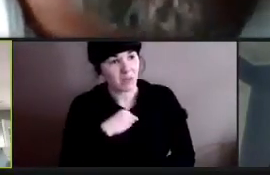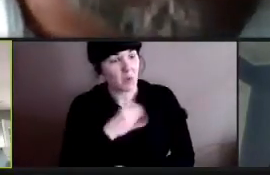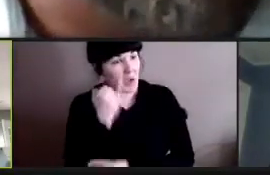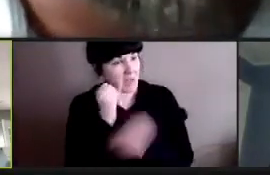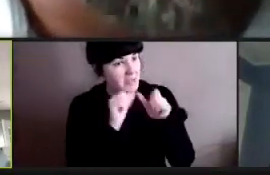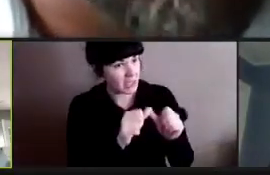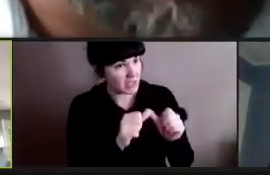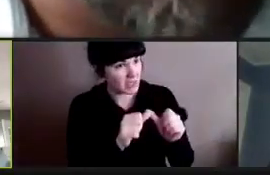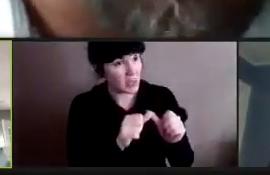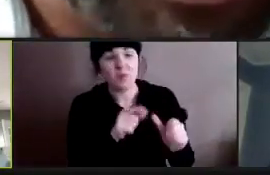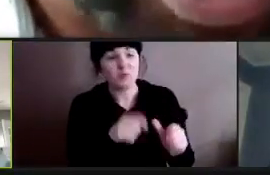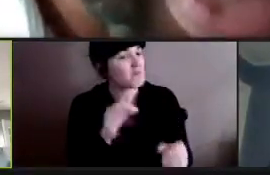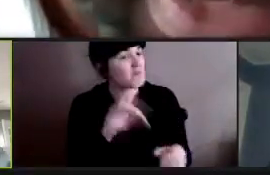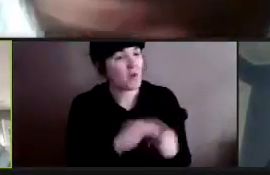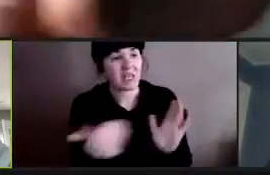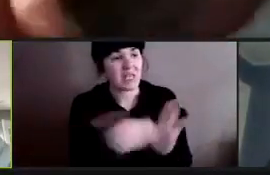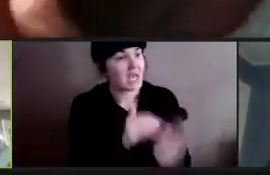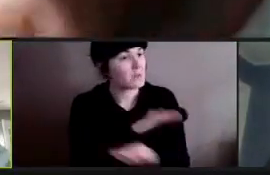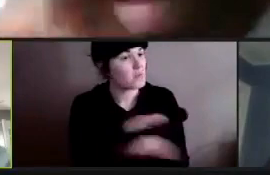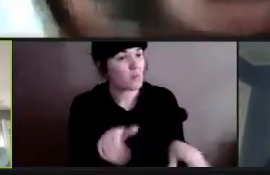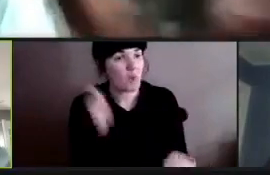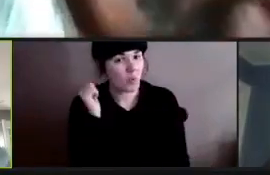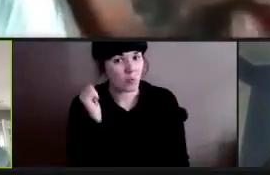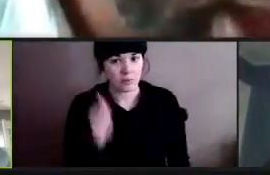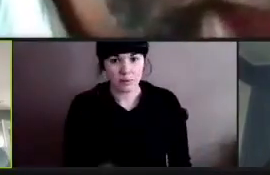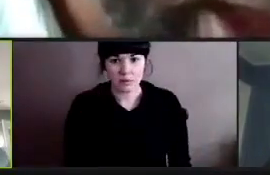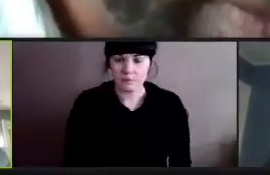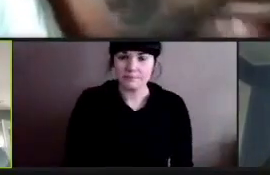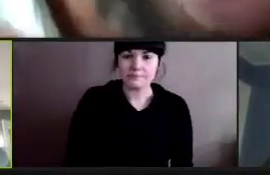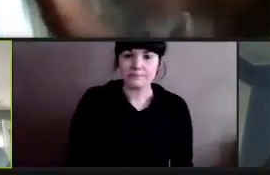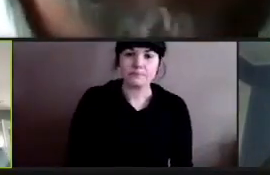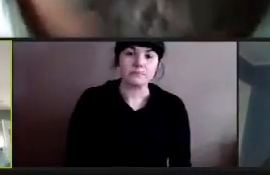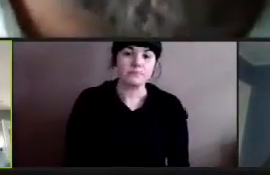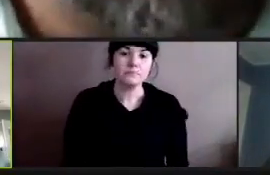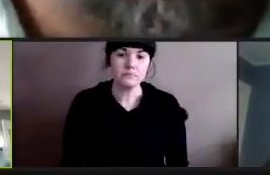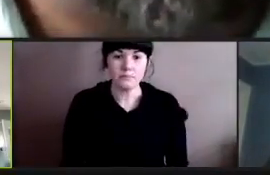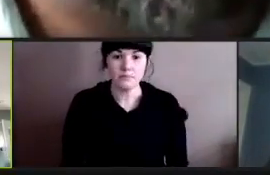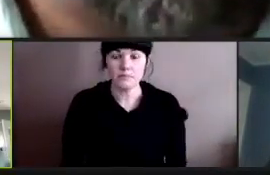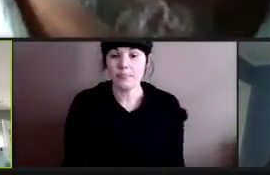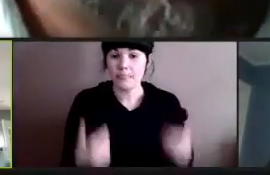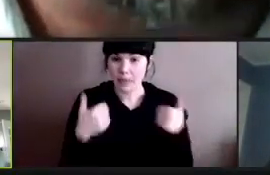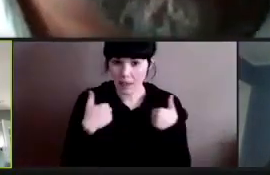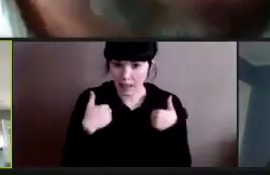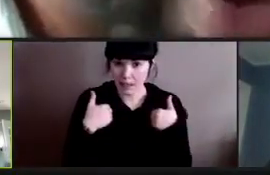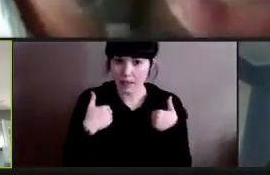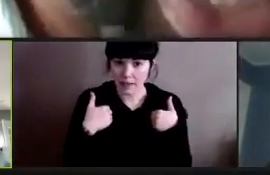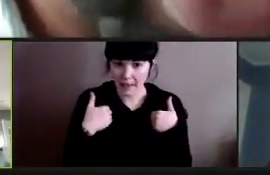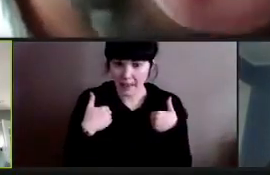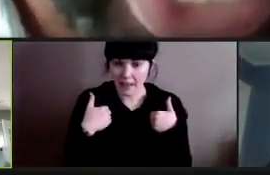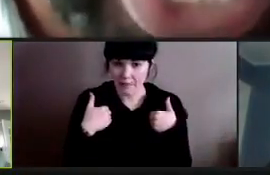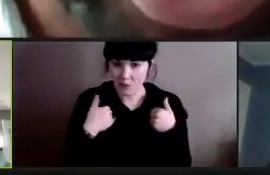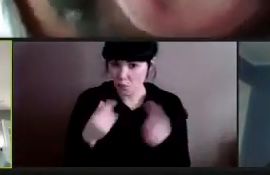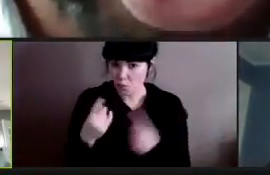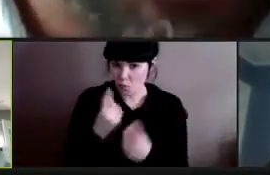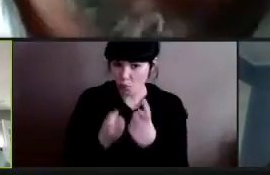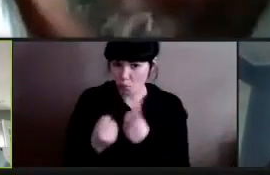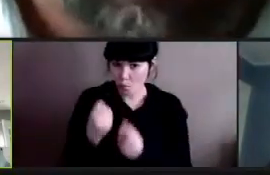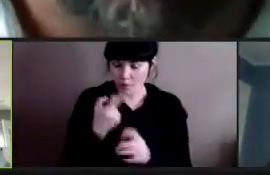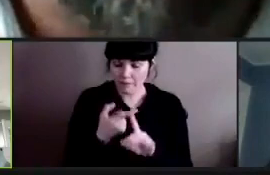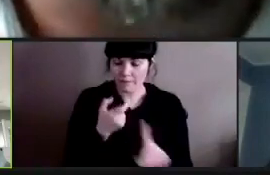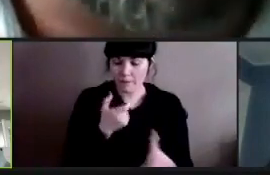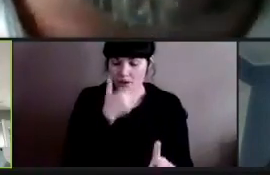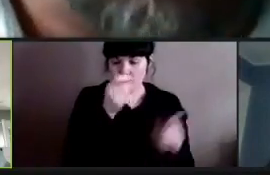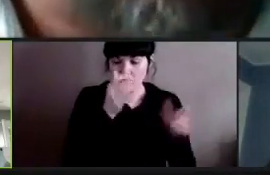Well, we do have some questions from the audience. Excuse me. One question is there a